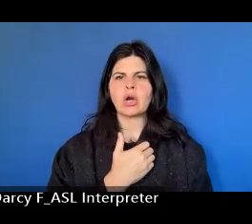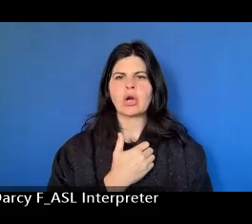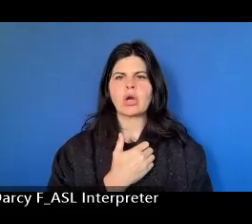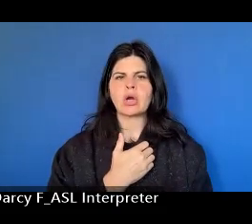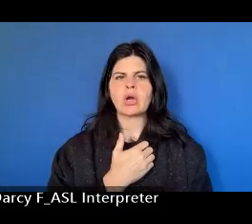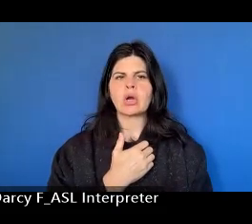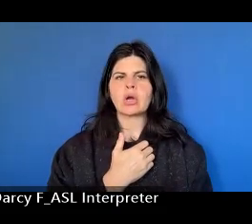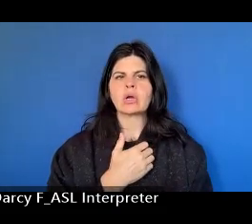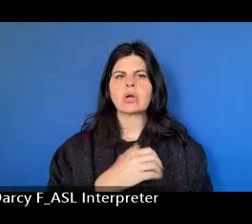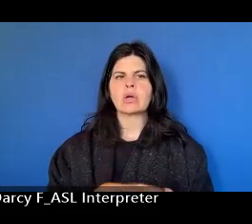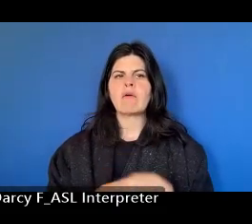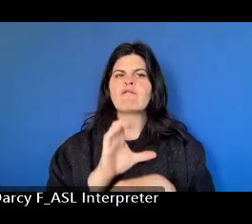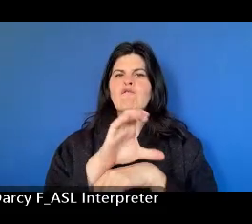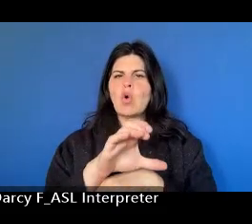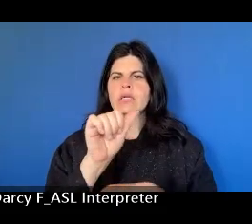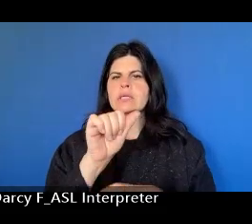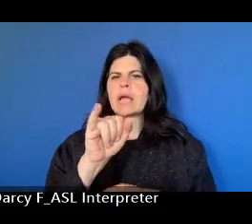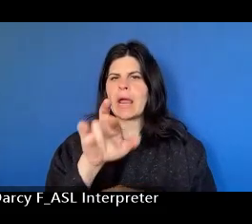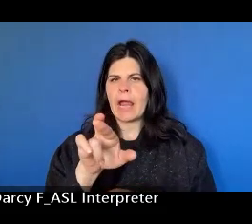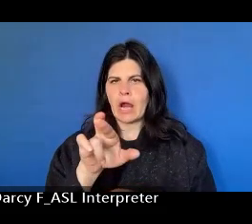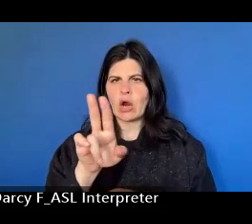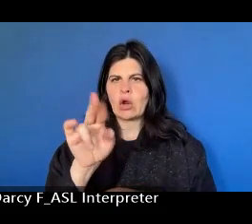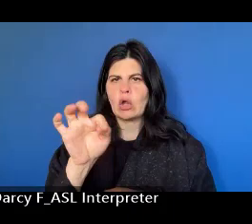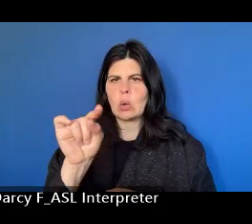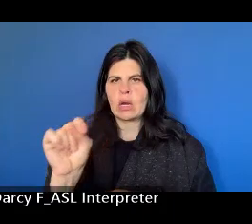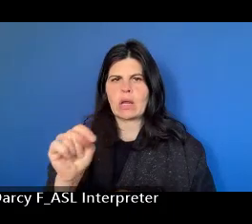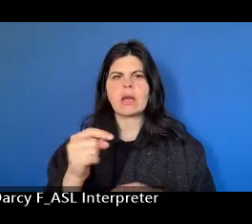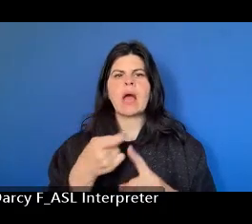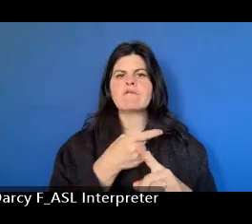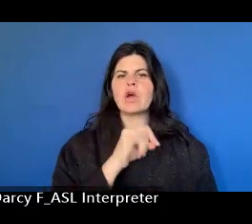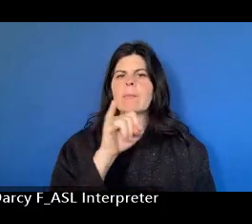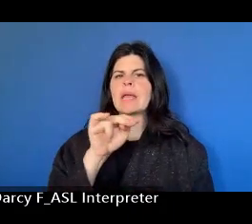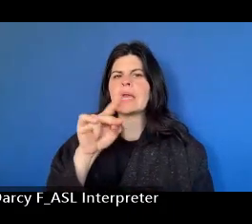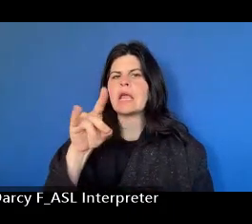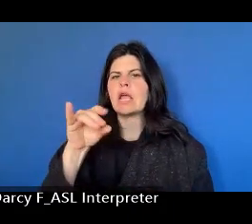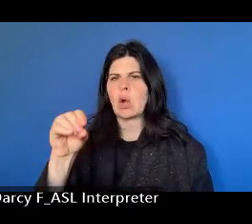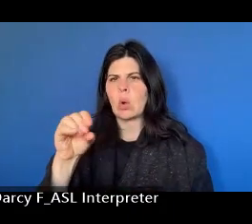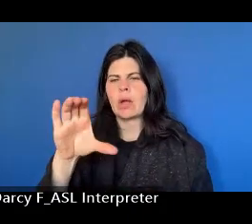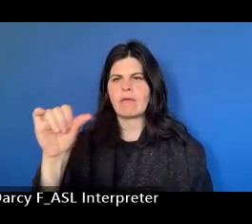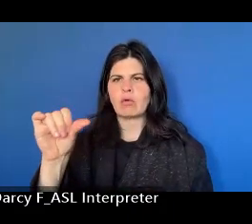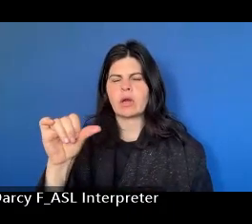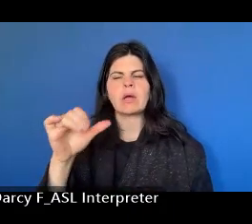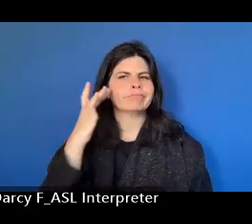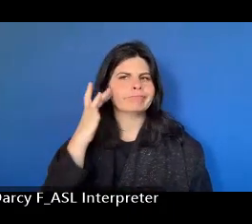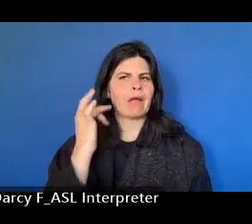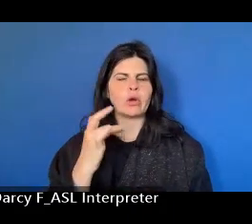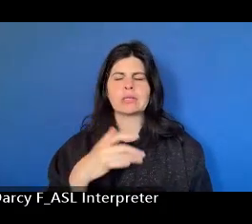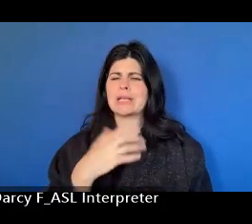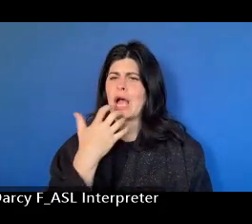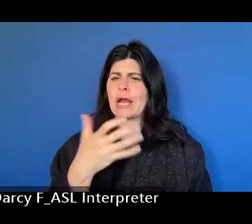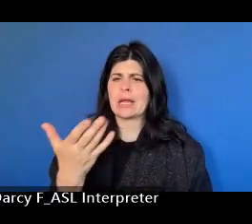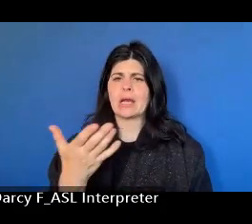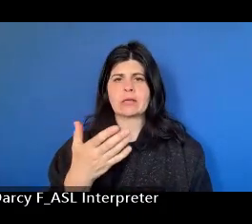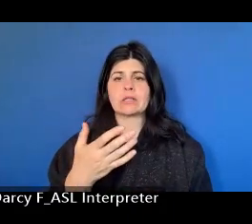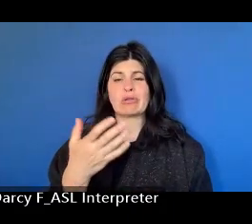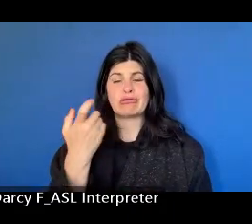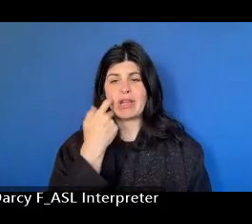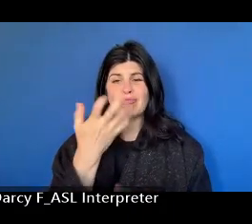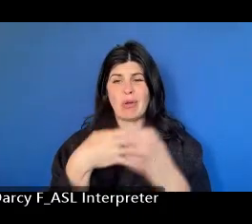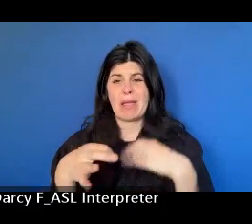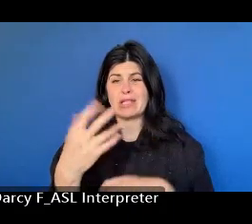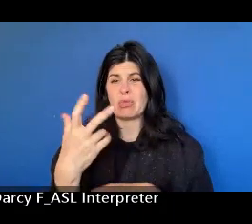We actually have two of them. I'm from Indio, California, so it gets quite hot out here, as you know. Anyway, we just replaced ours about 3 years